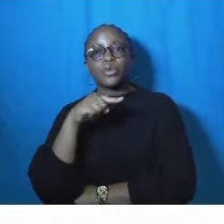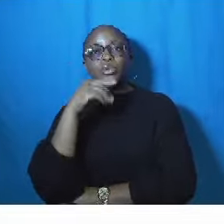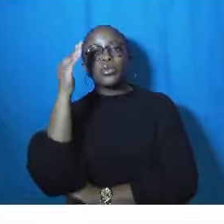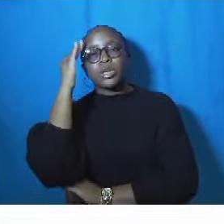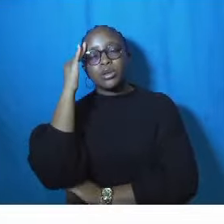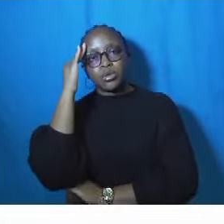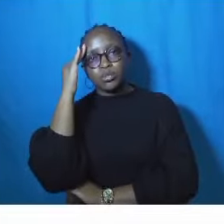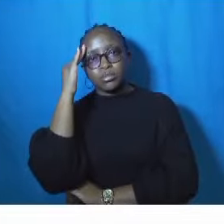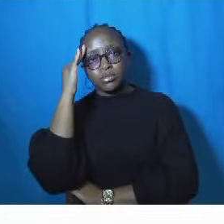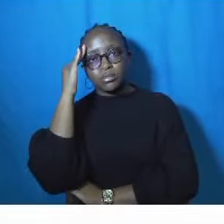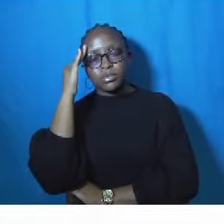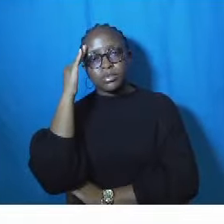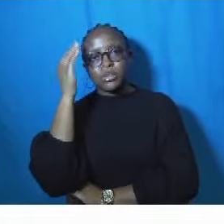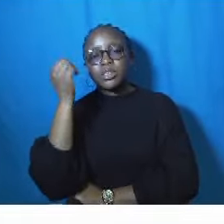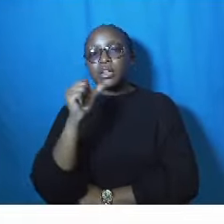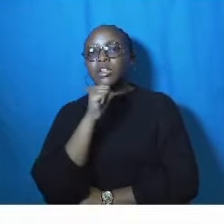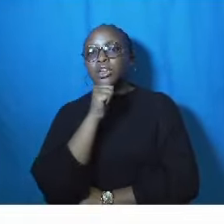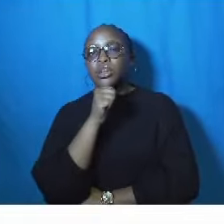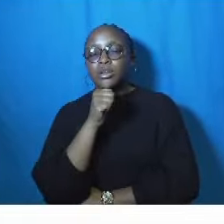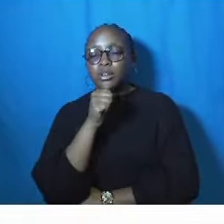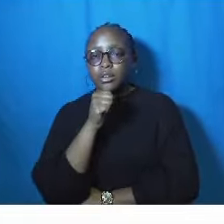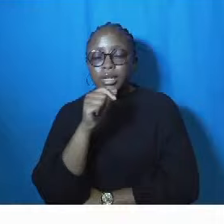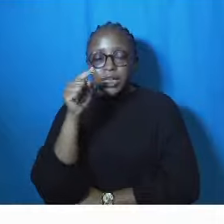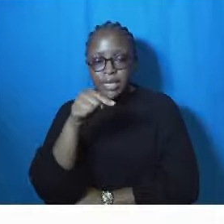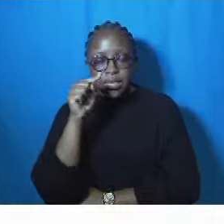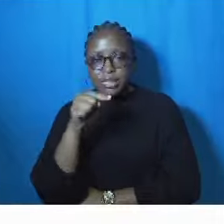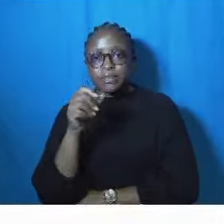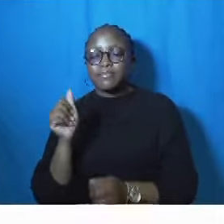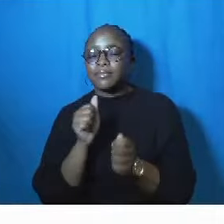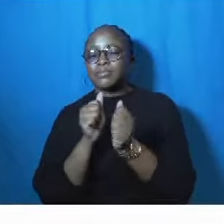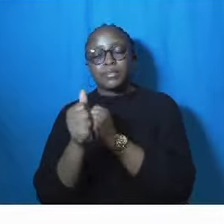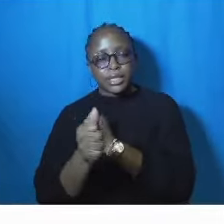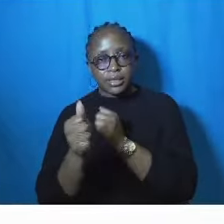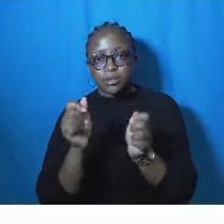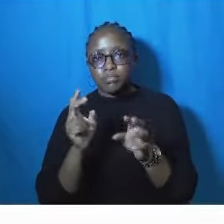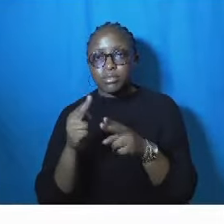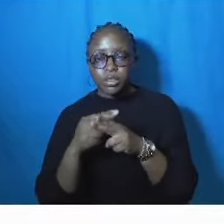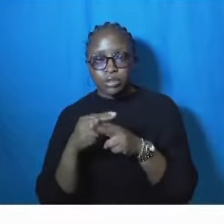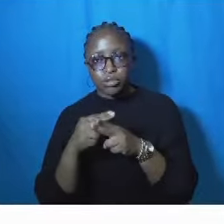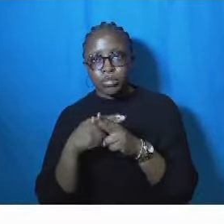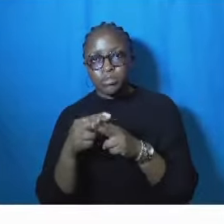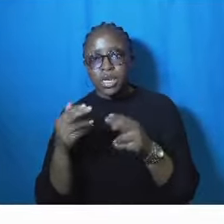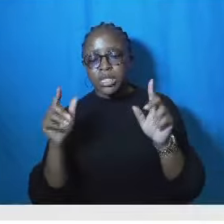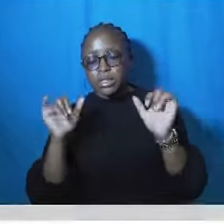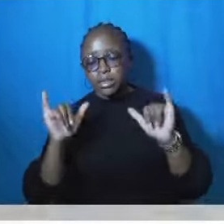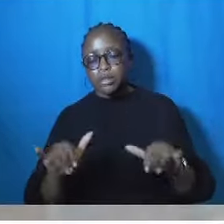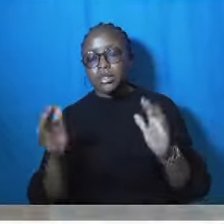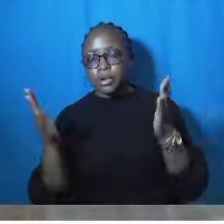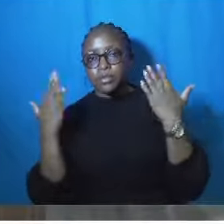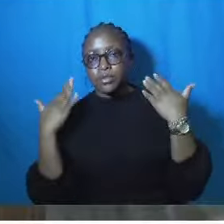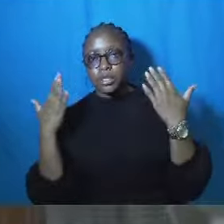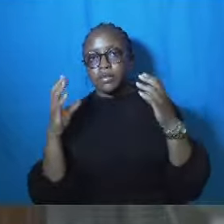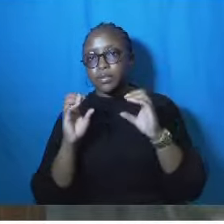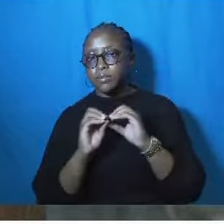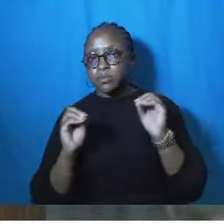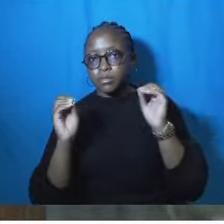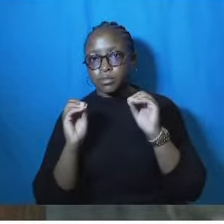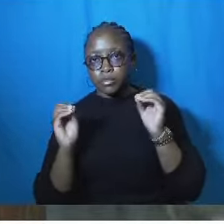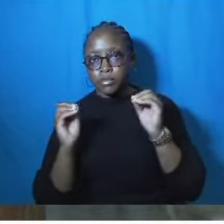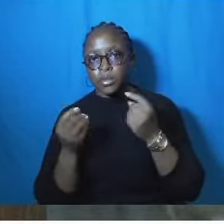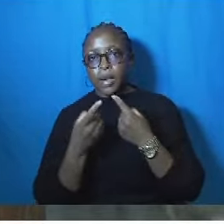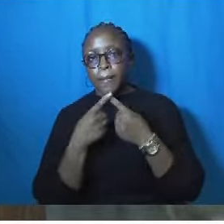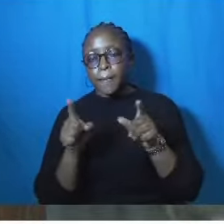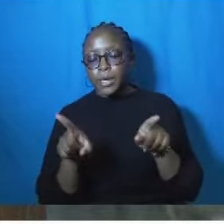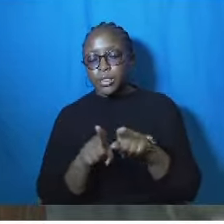Even this will come to pass. But guess what? We can also focus on where